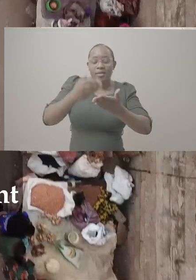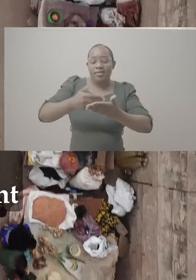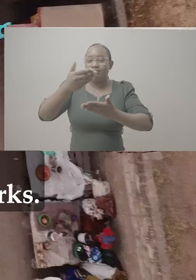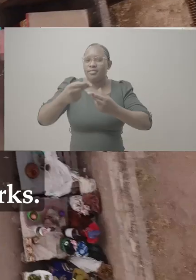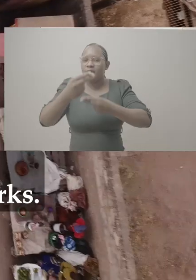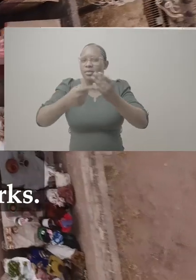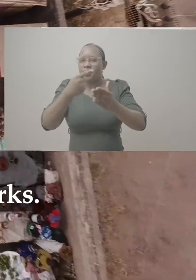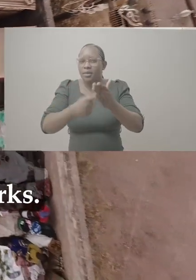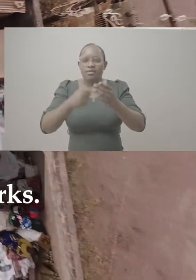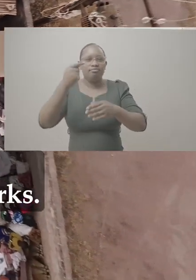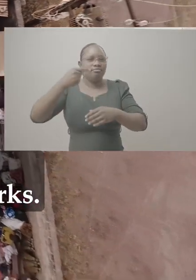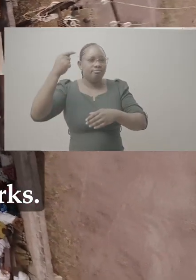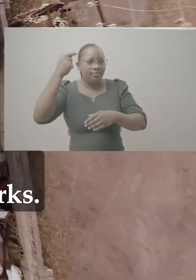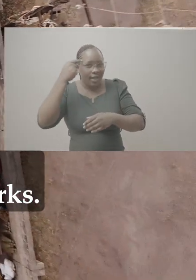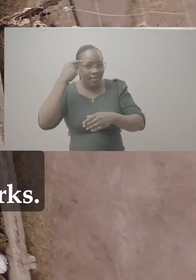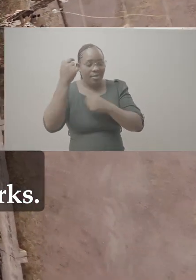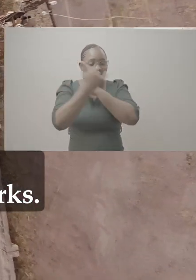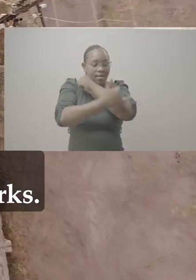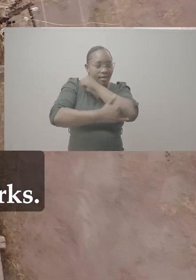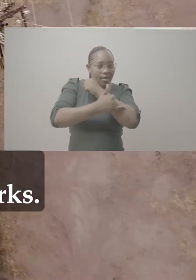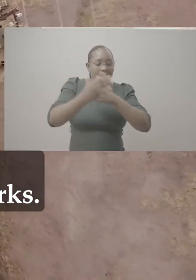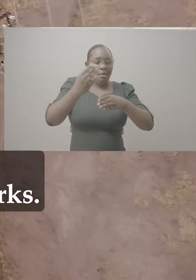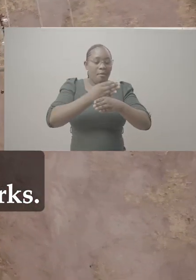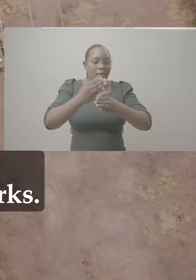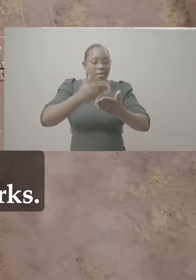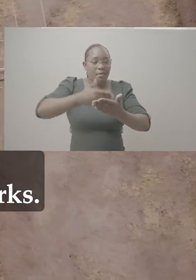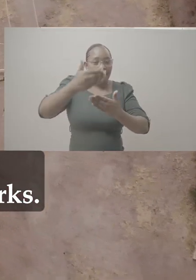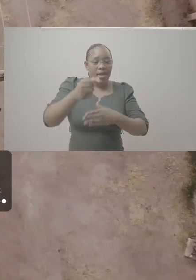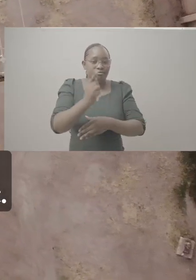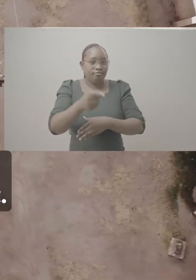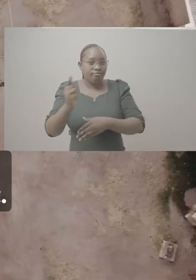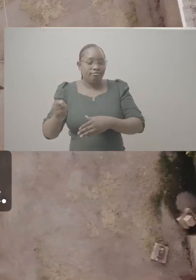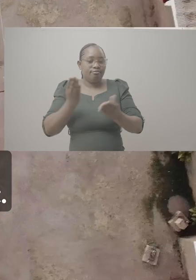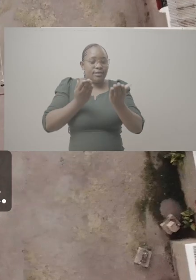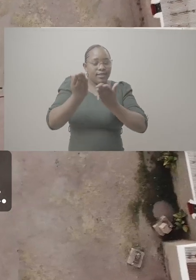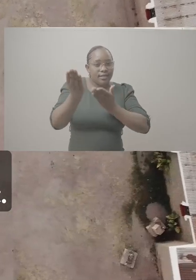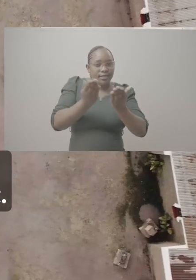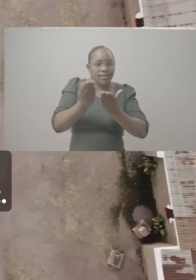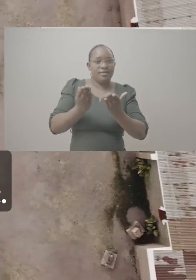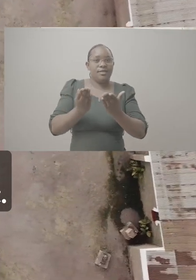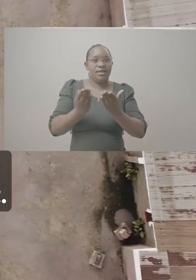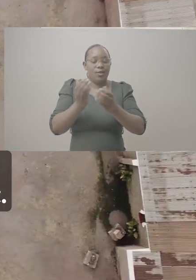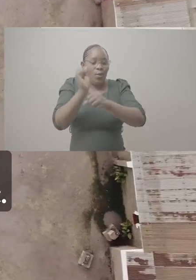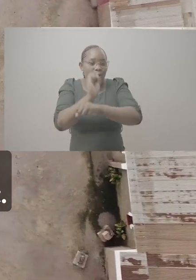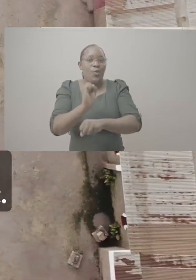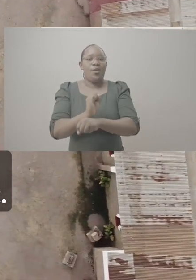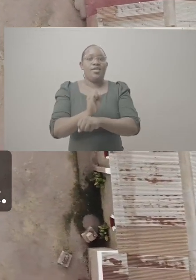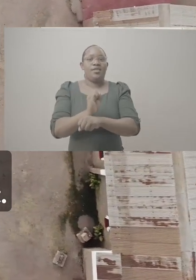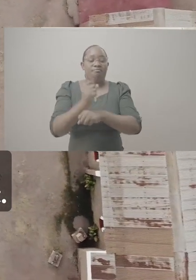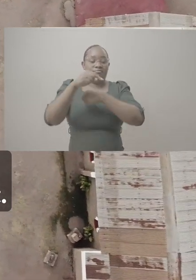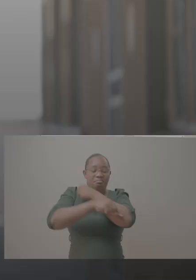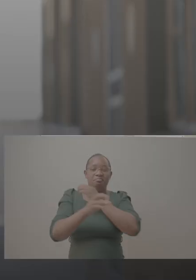by government and state-owned enterprises of goods, services, and works. Here is an in-depth explanation of